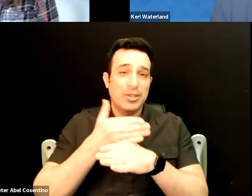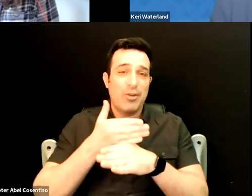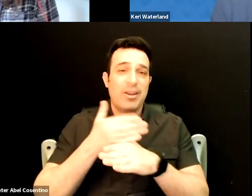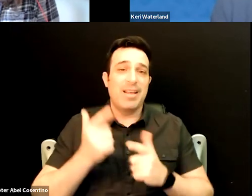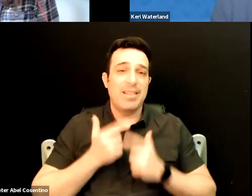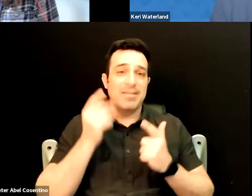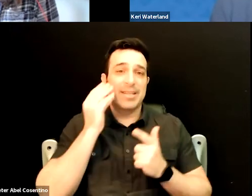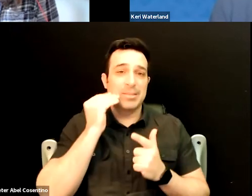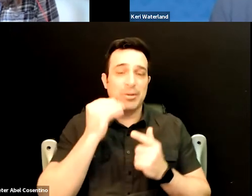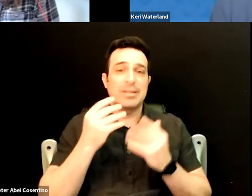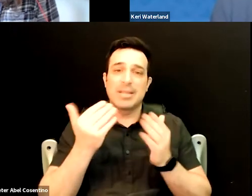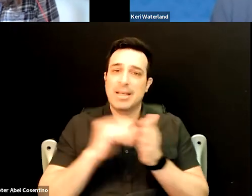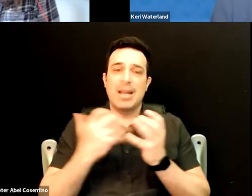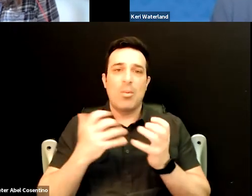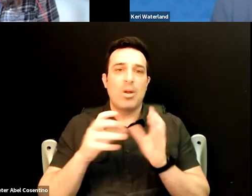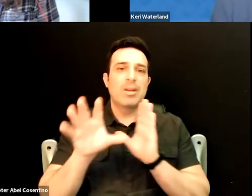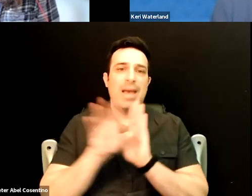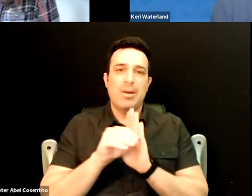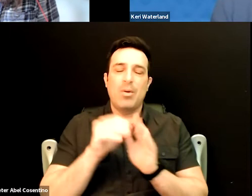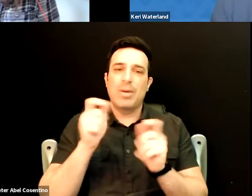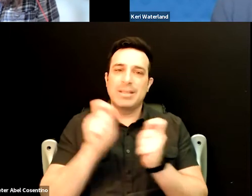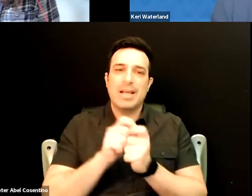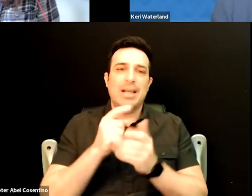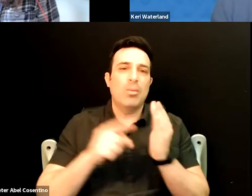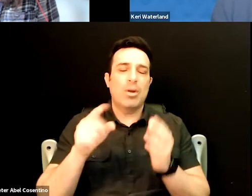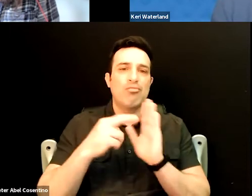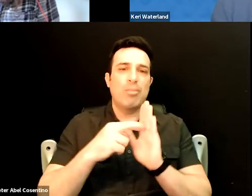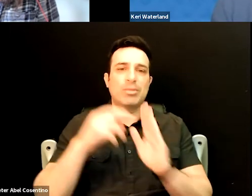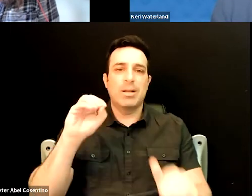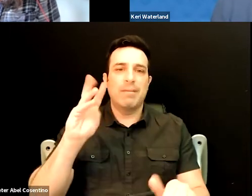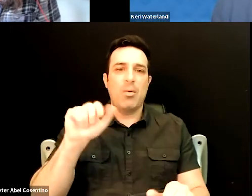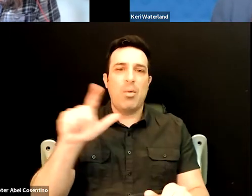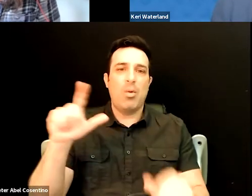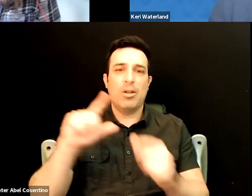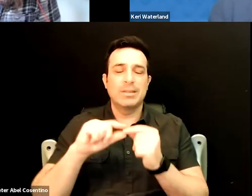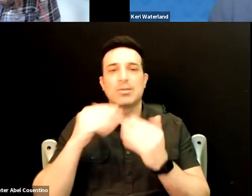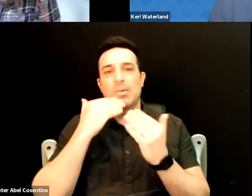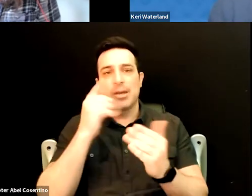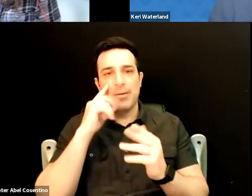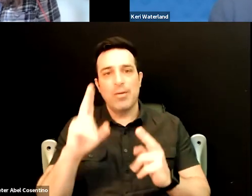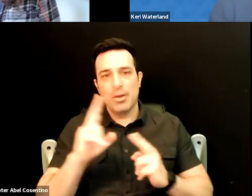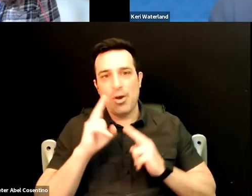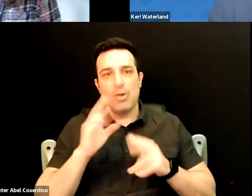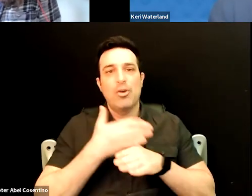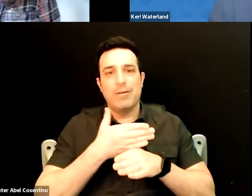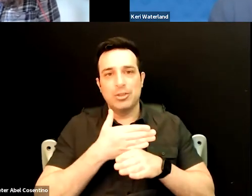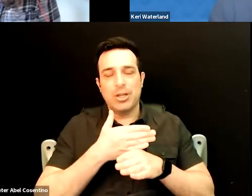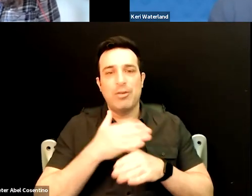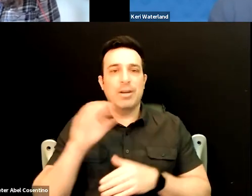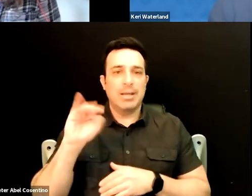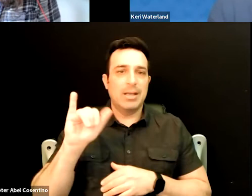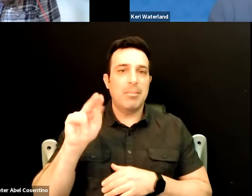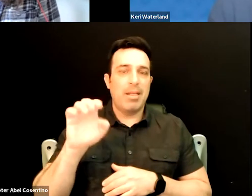again wanted to echo exactly what Representative Orwell said. So thank you so much for the honor of sharing,